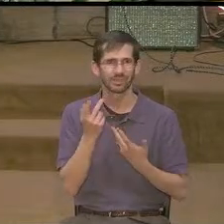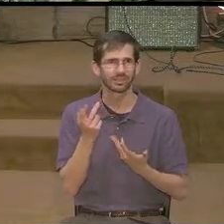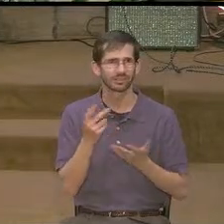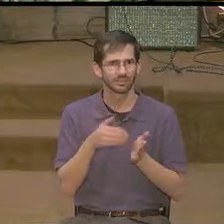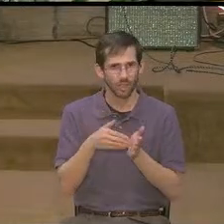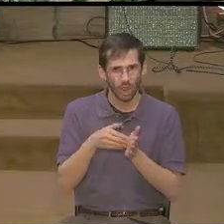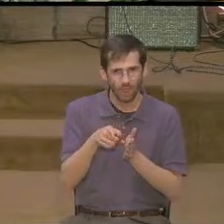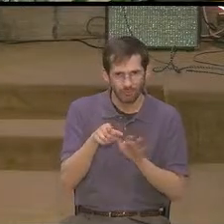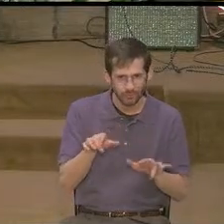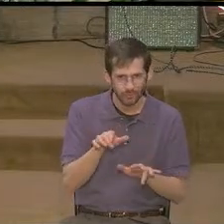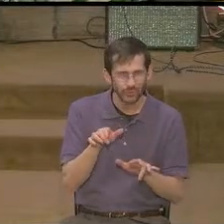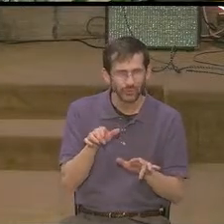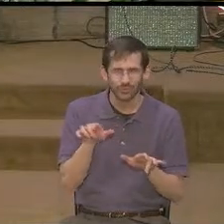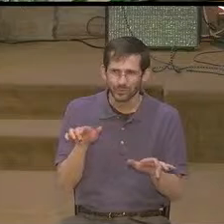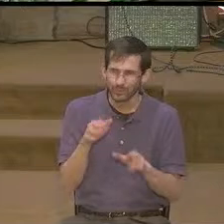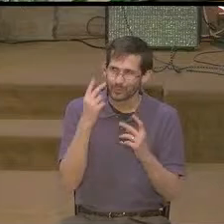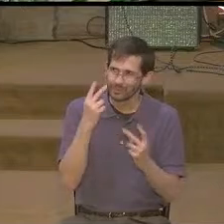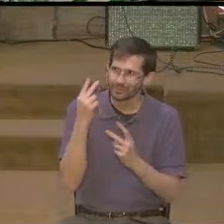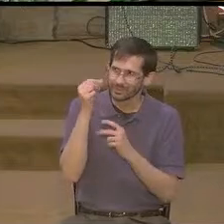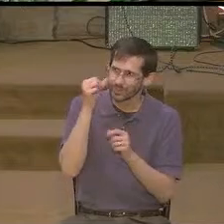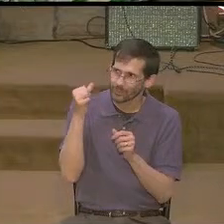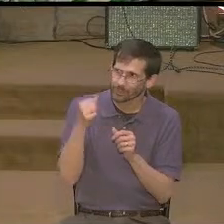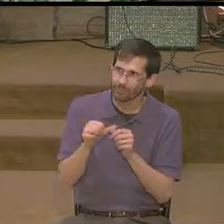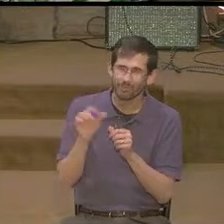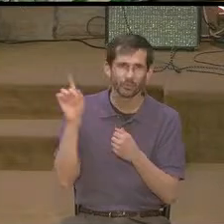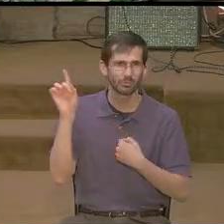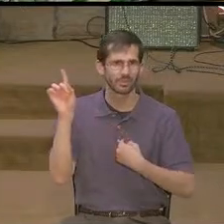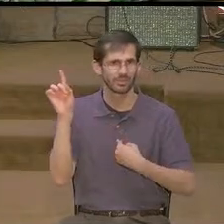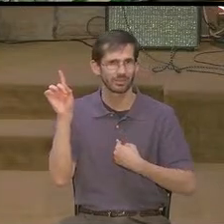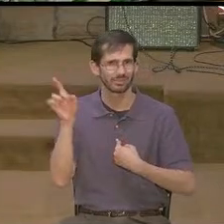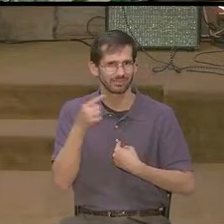often as you do it in remembrance of me.